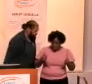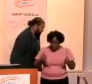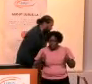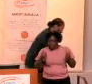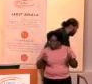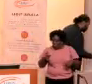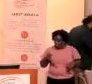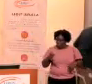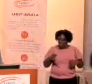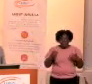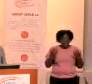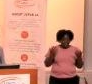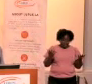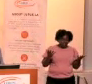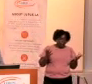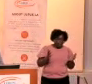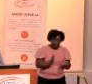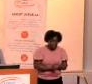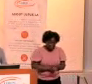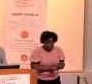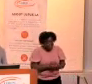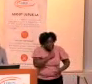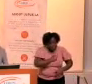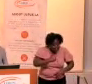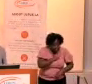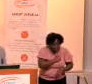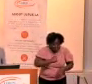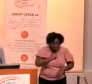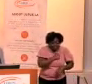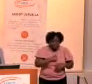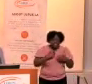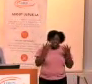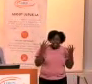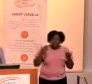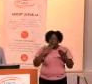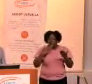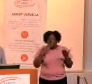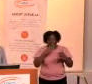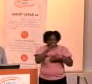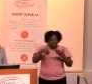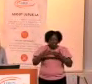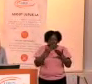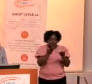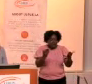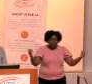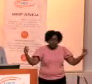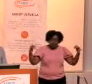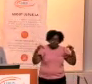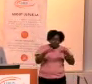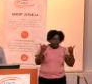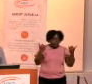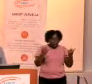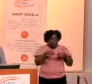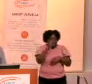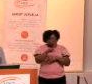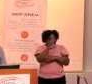click. Okay. Sorry about that. So I wanted to thank everyone for coming today and thank Lupus LA for